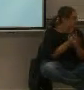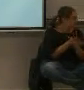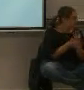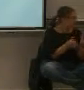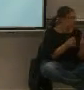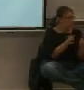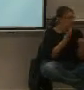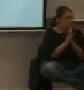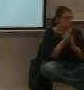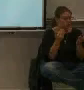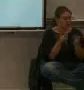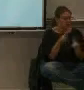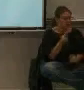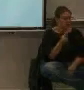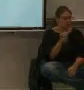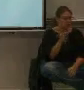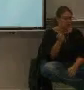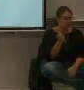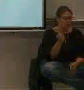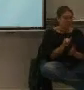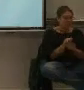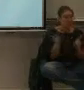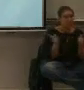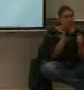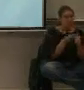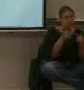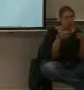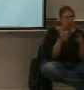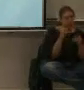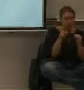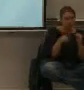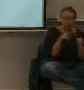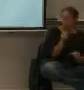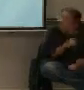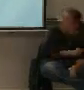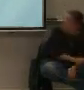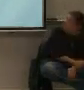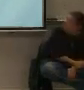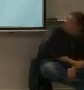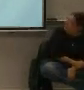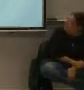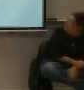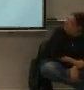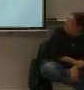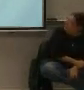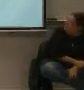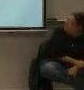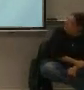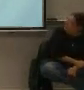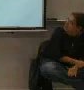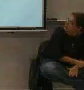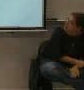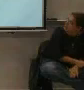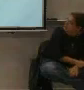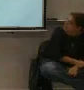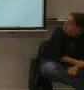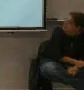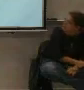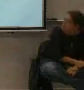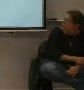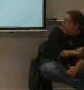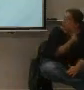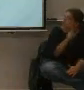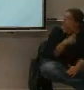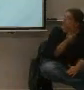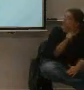Vmax. So that's the first way to think about it. But uptake is not growth. There's such a thing as